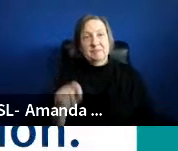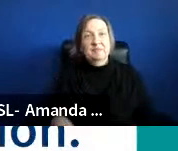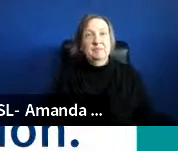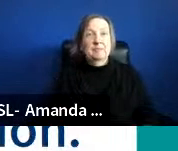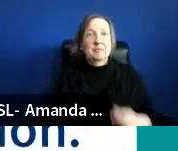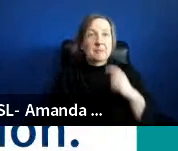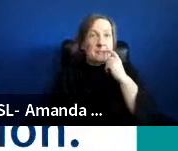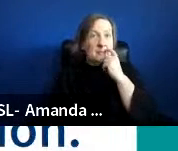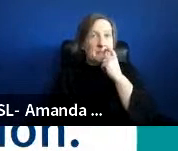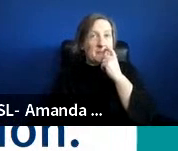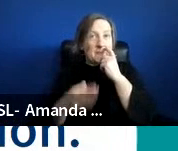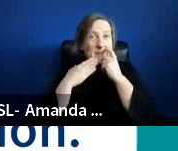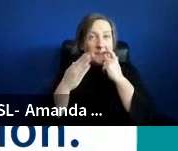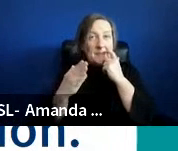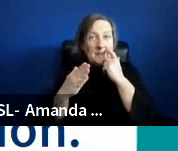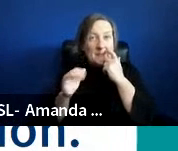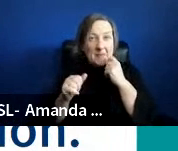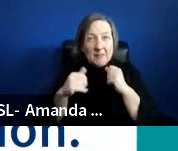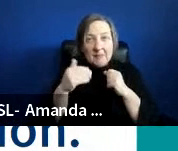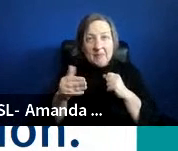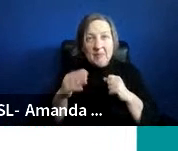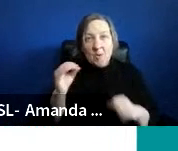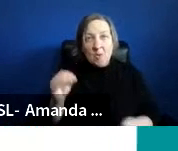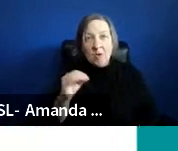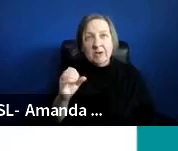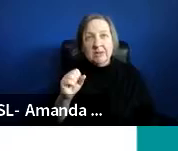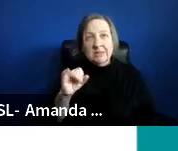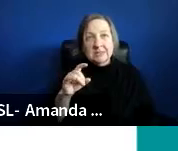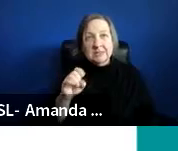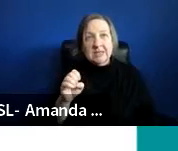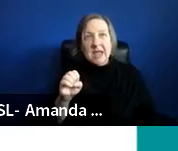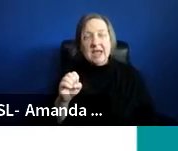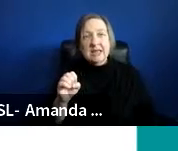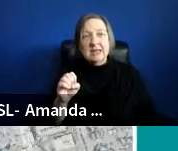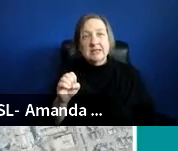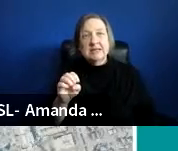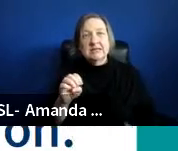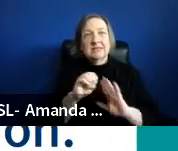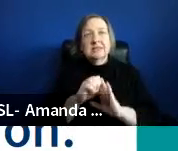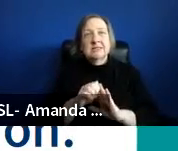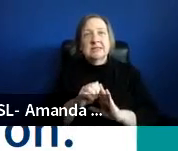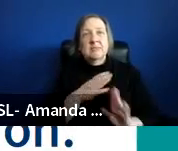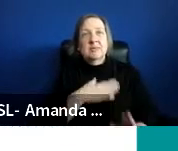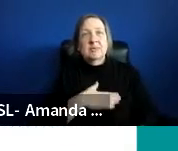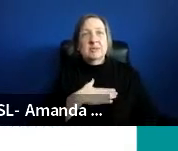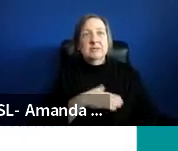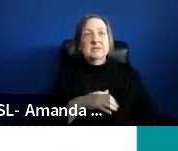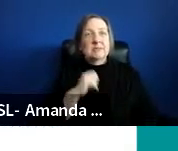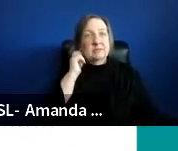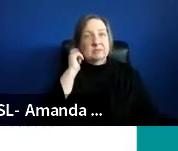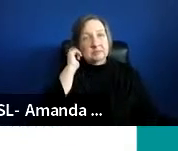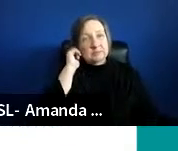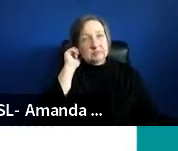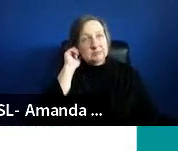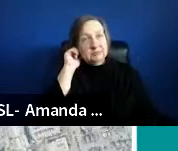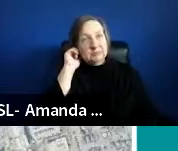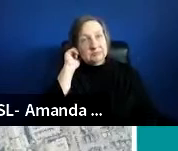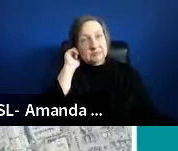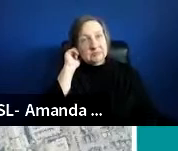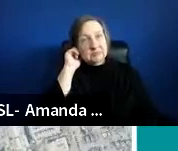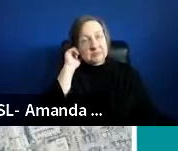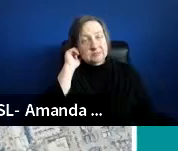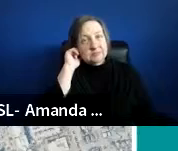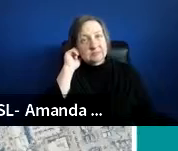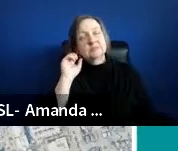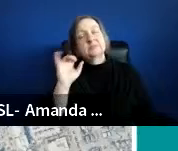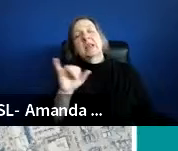Oops. Thank you. Can we go to Oregon side, just as an example, please? So I guess